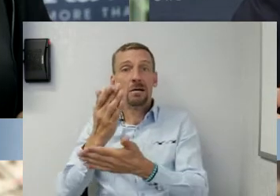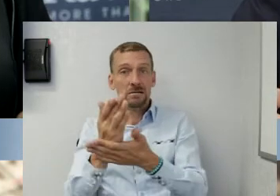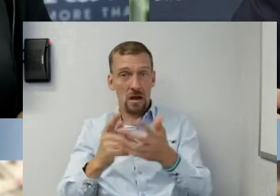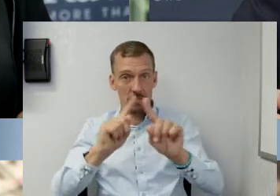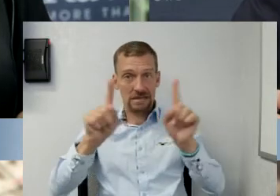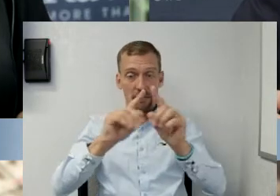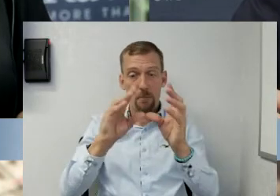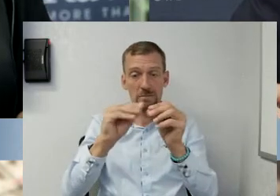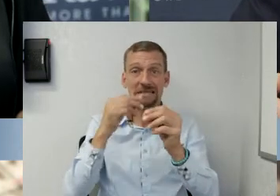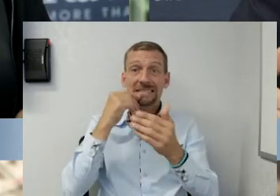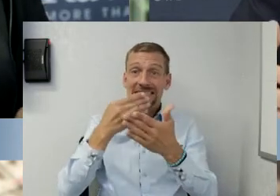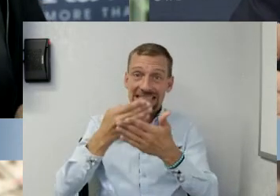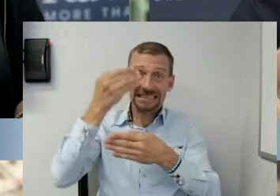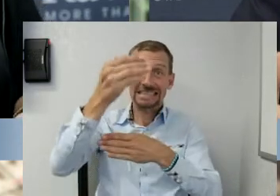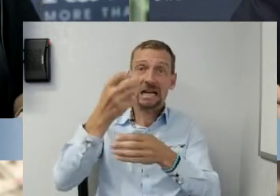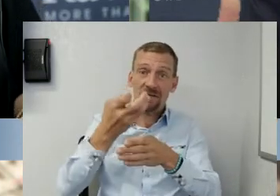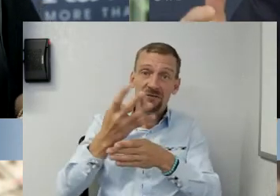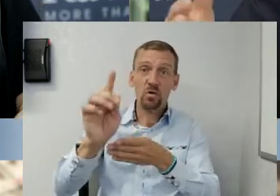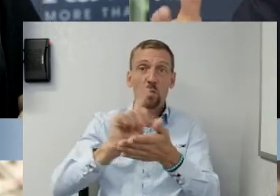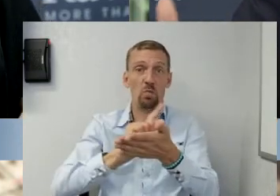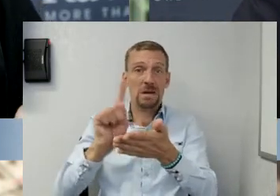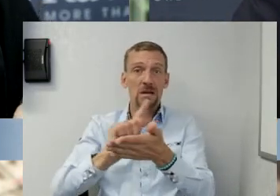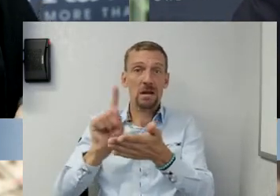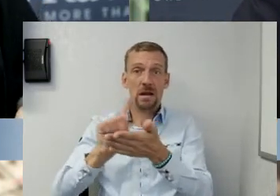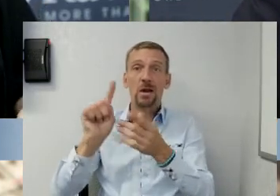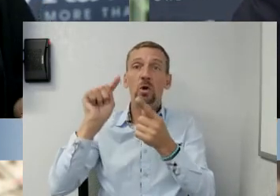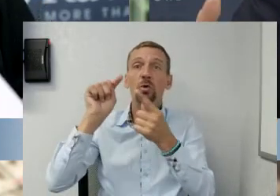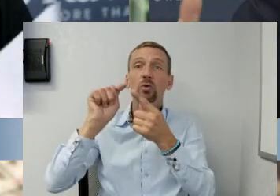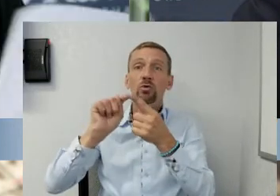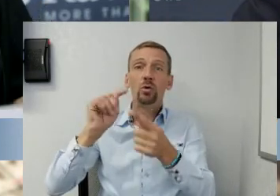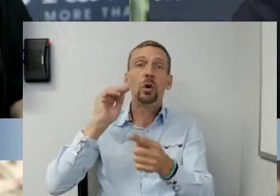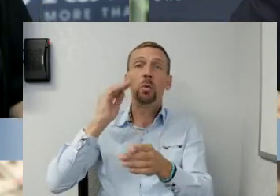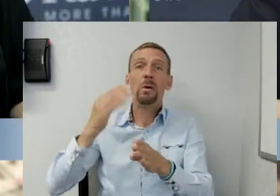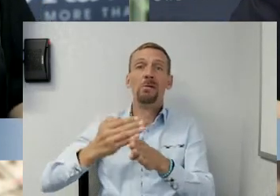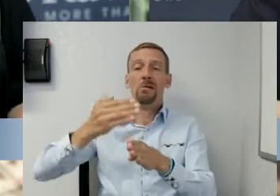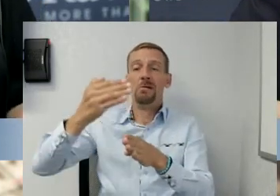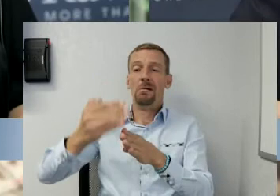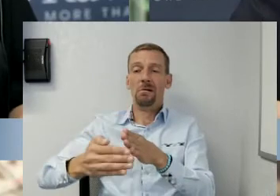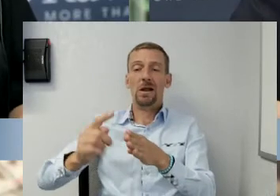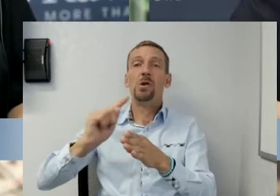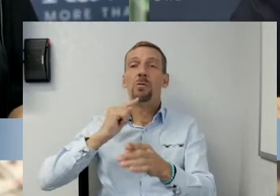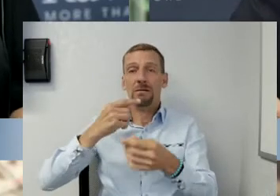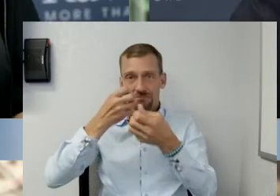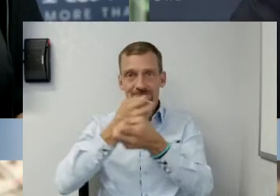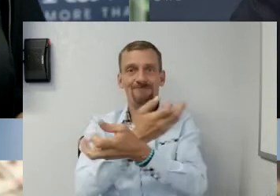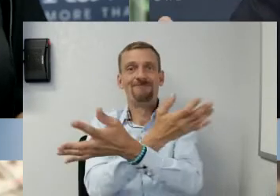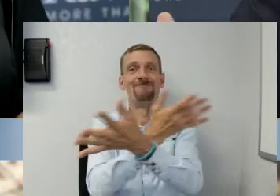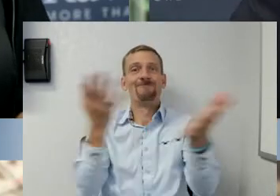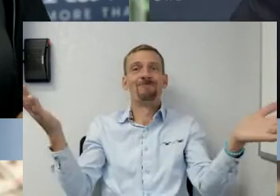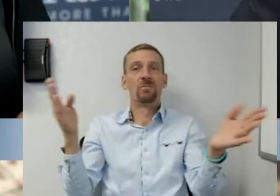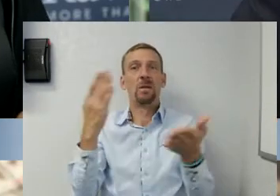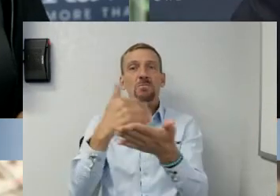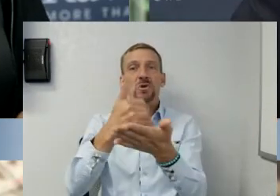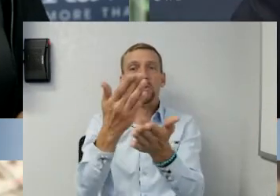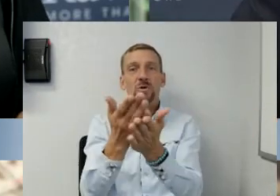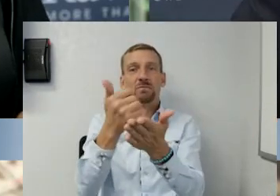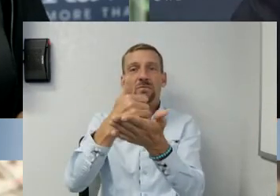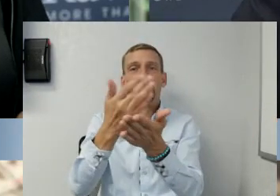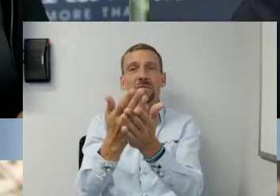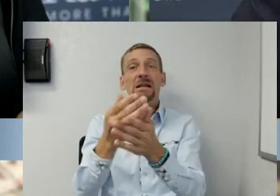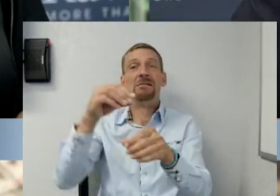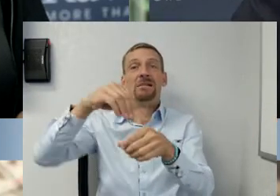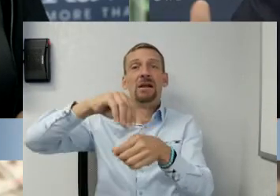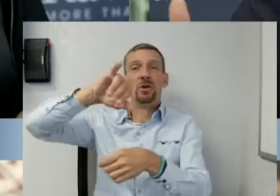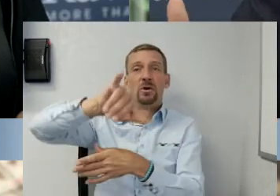over the next few weeks, leading up to when we'll present that budget to them at their